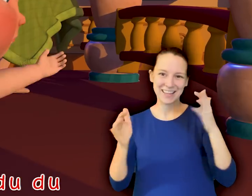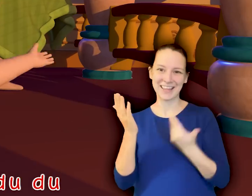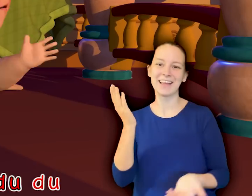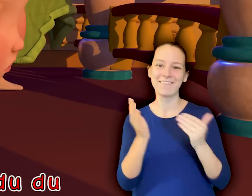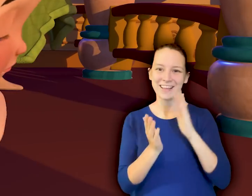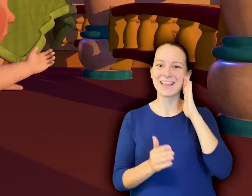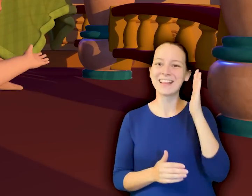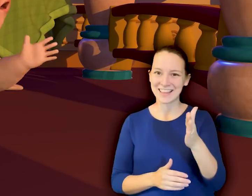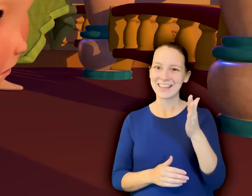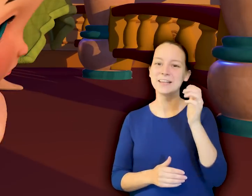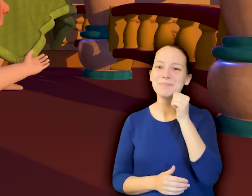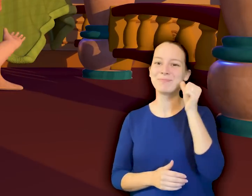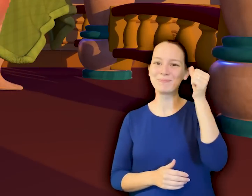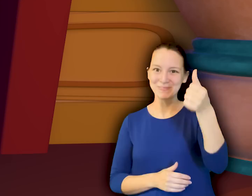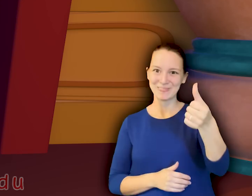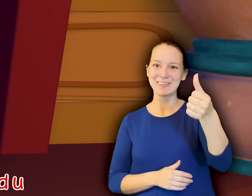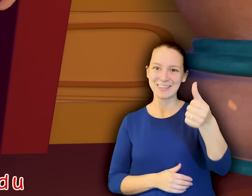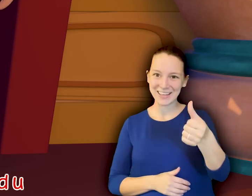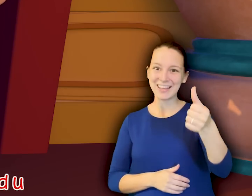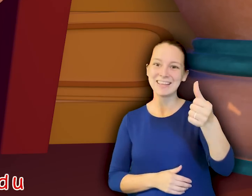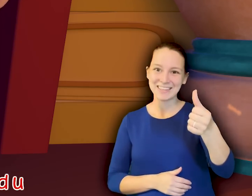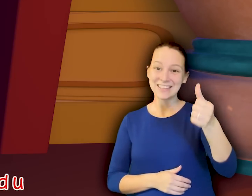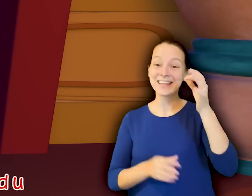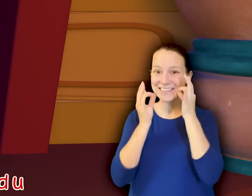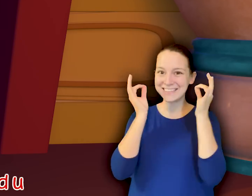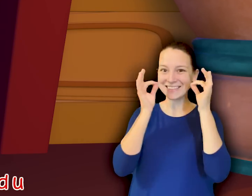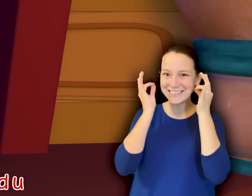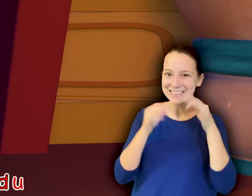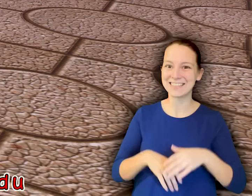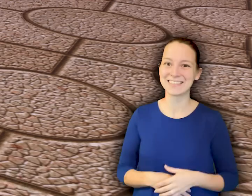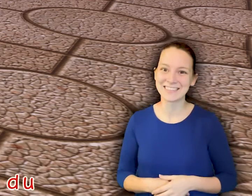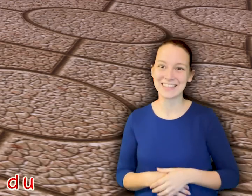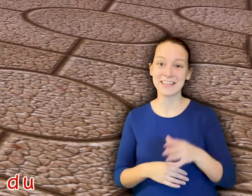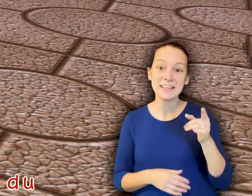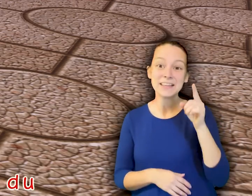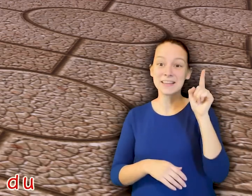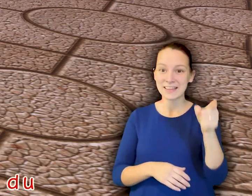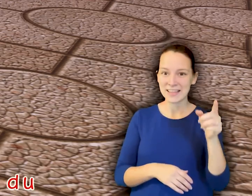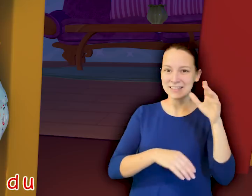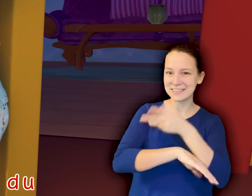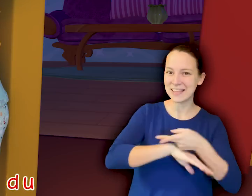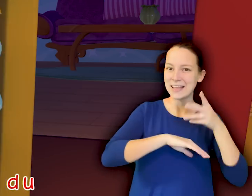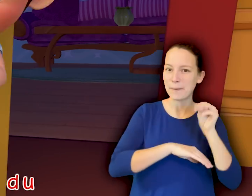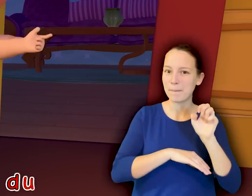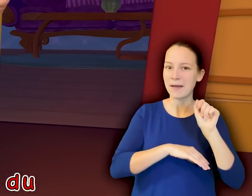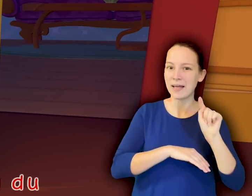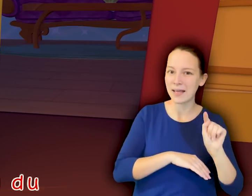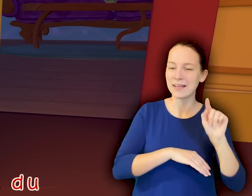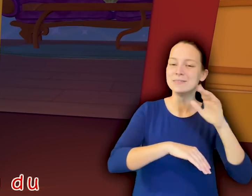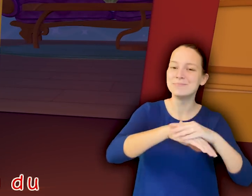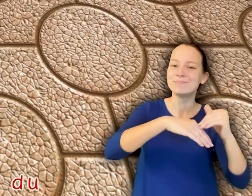again another day kitty cat on the m